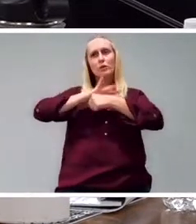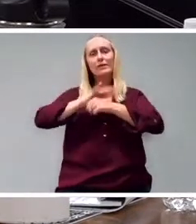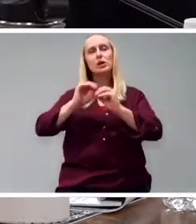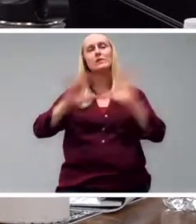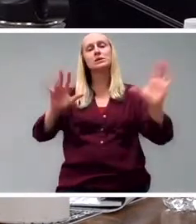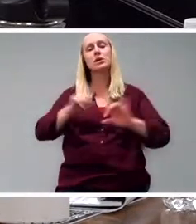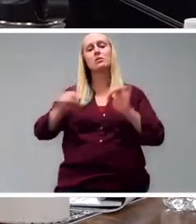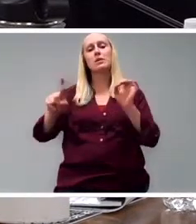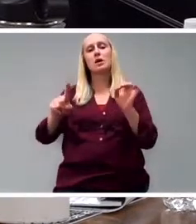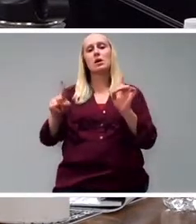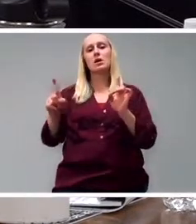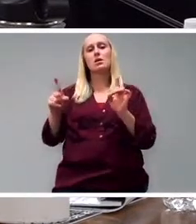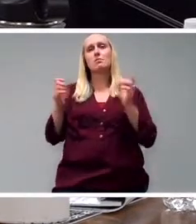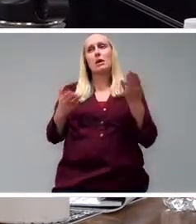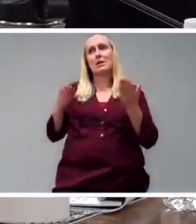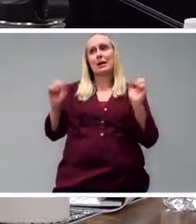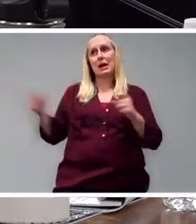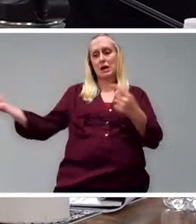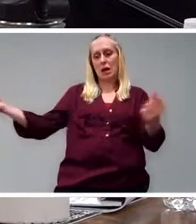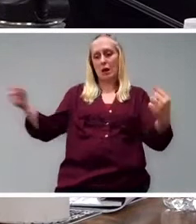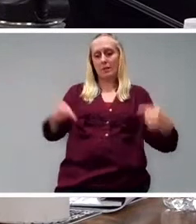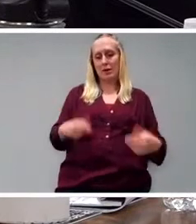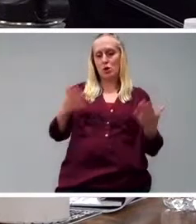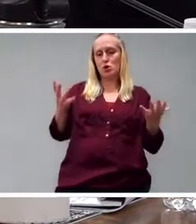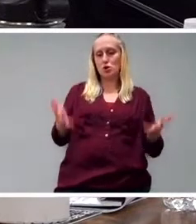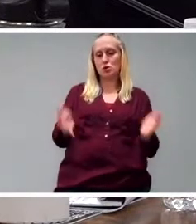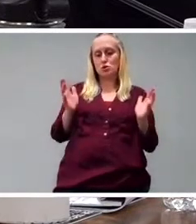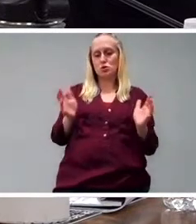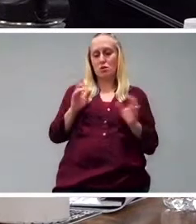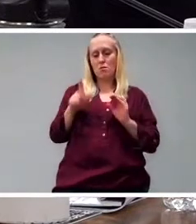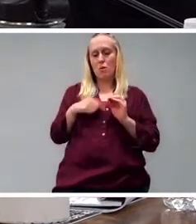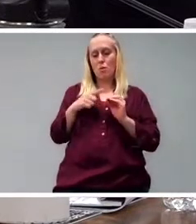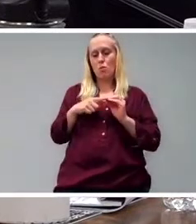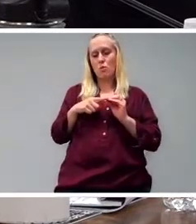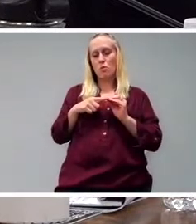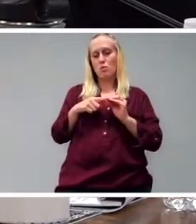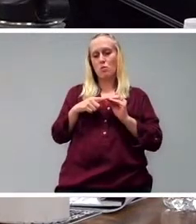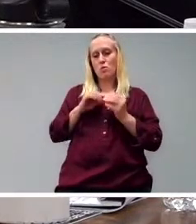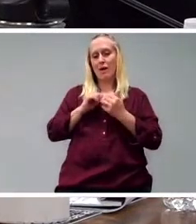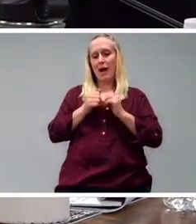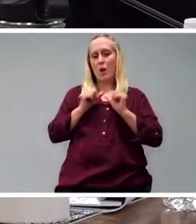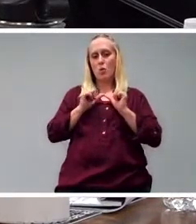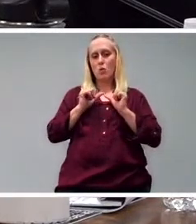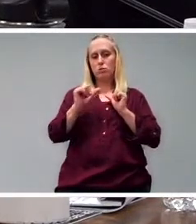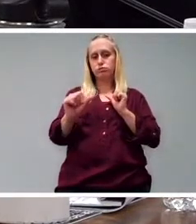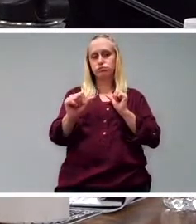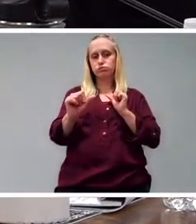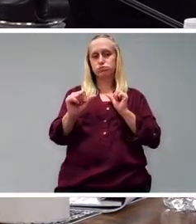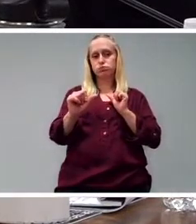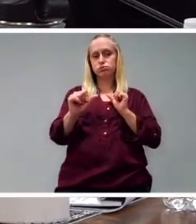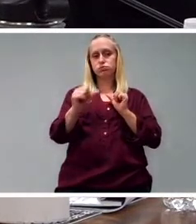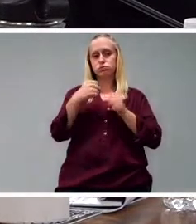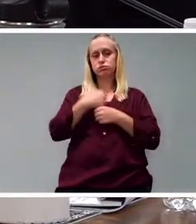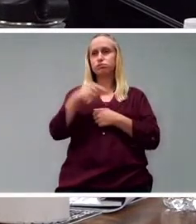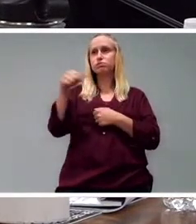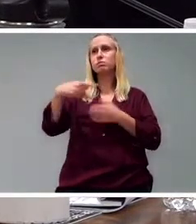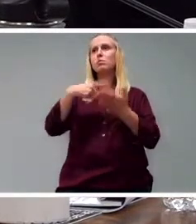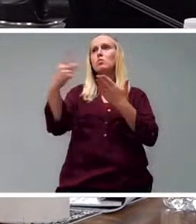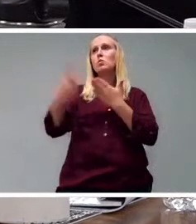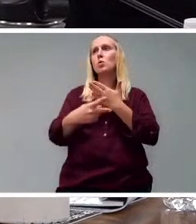to a space here to talk about how to continue to make this program and the